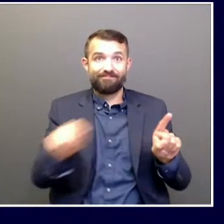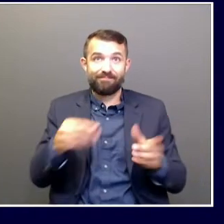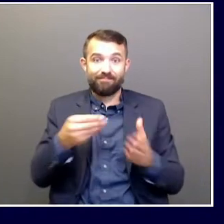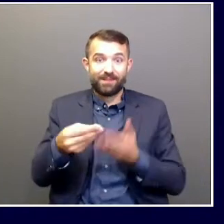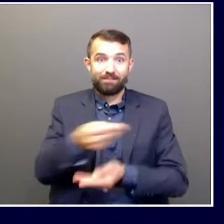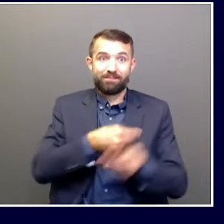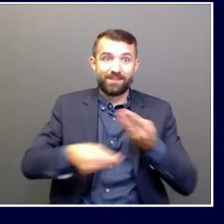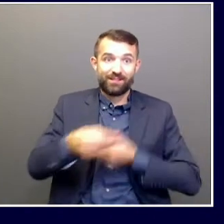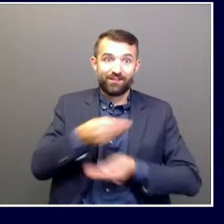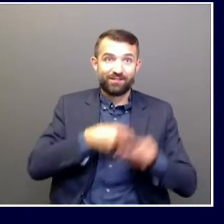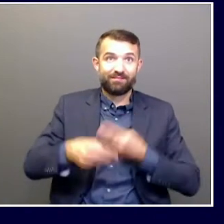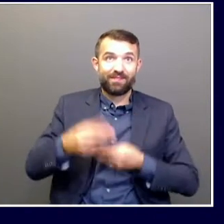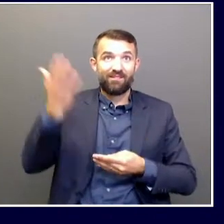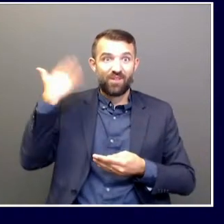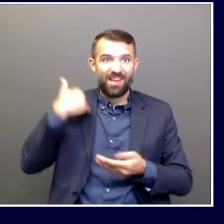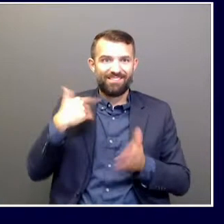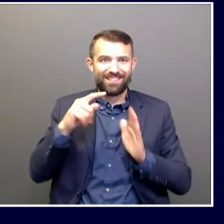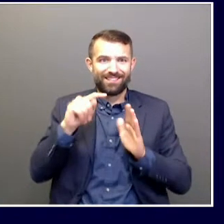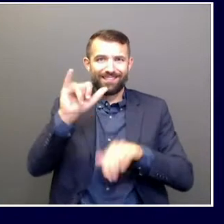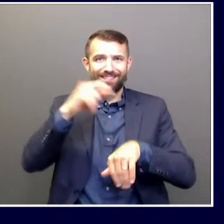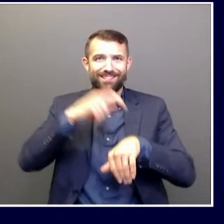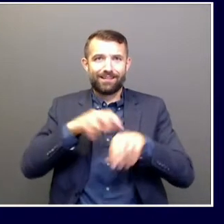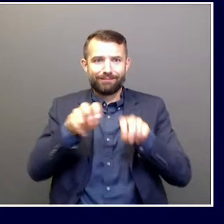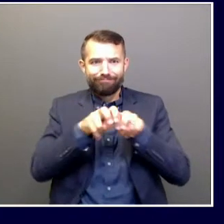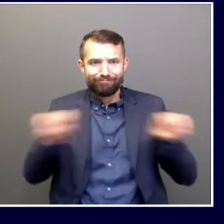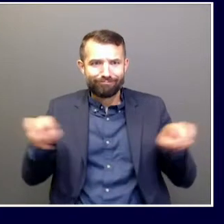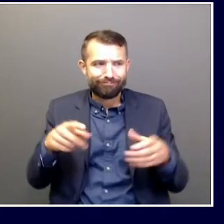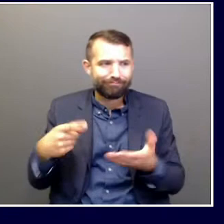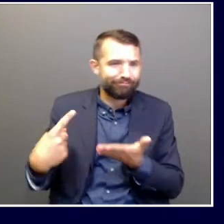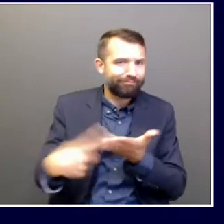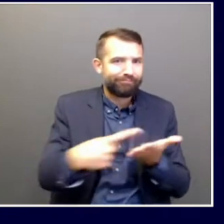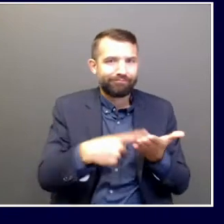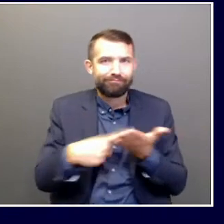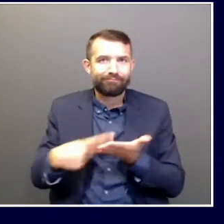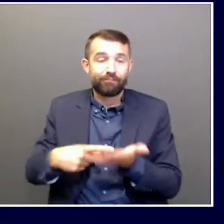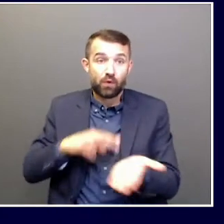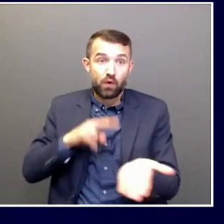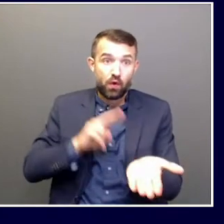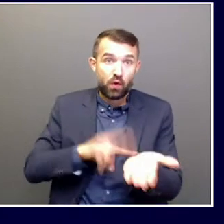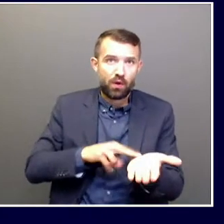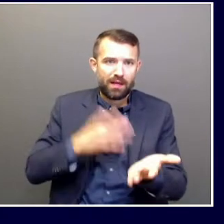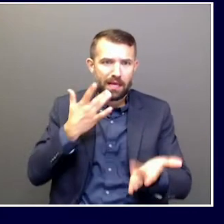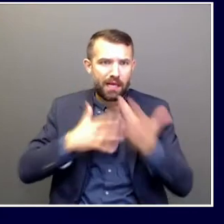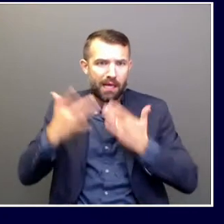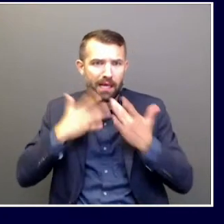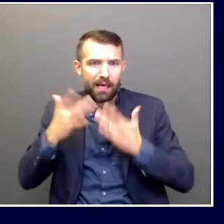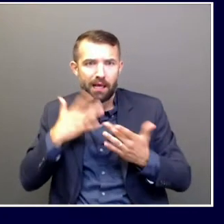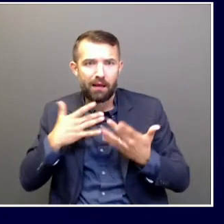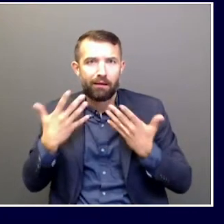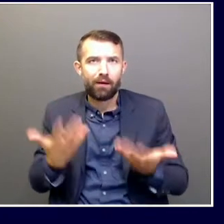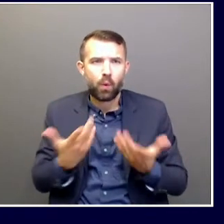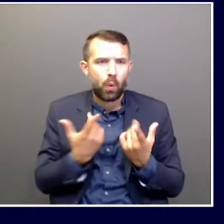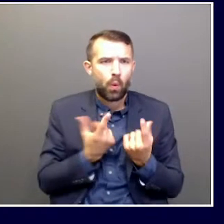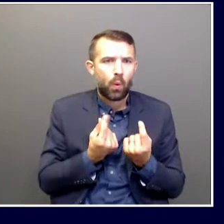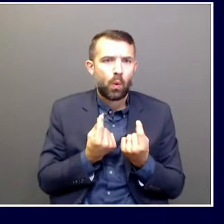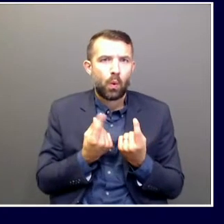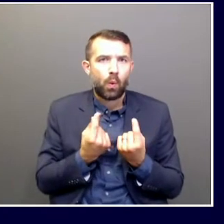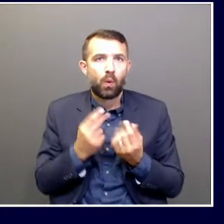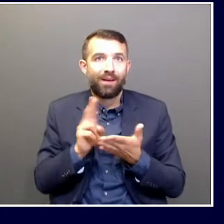professional shortage. And we stood up programs at University of Maine, Fort Kent, and other campuses